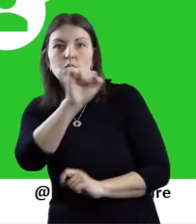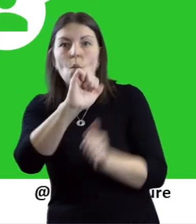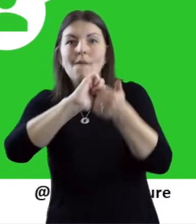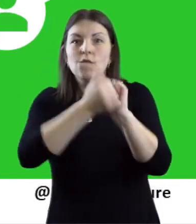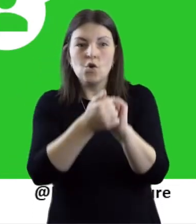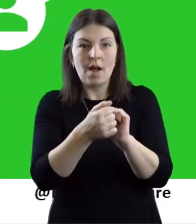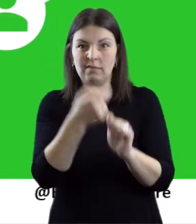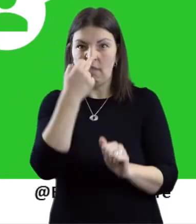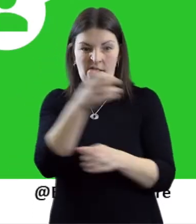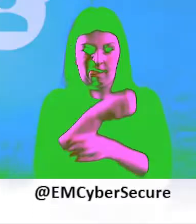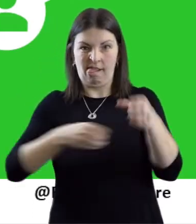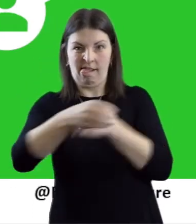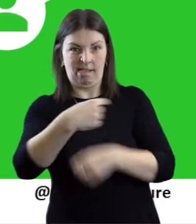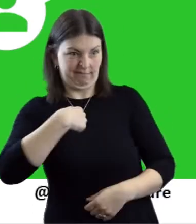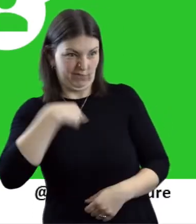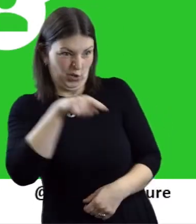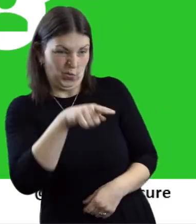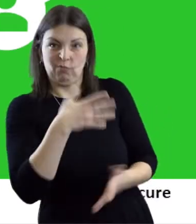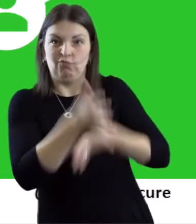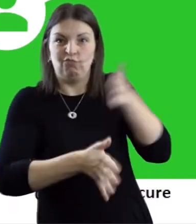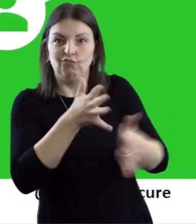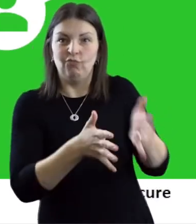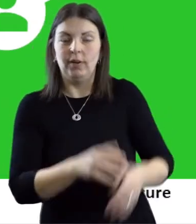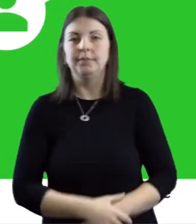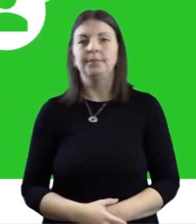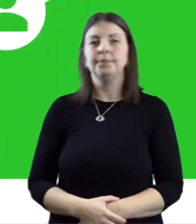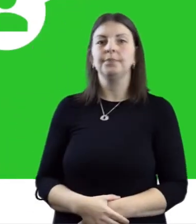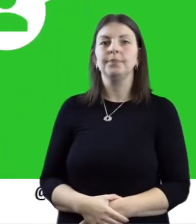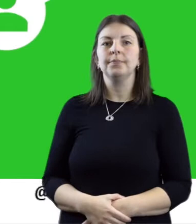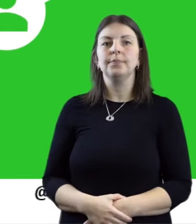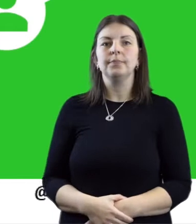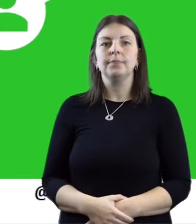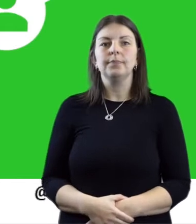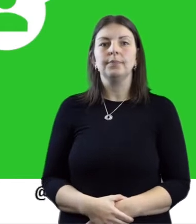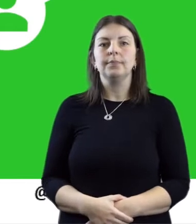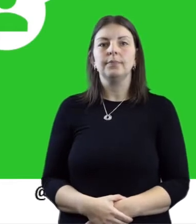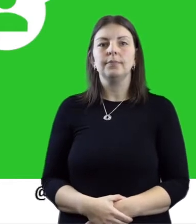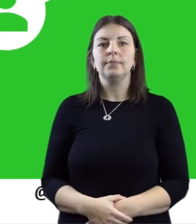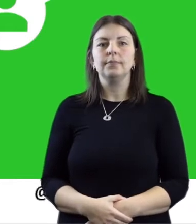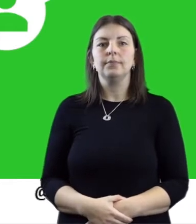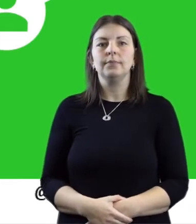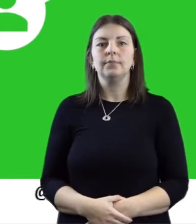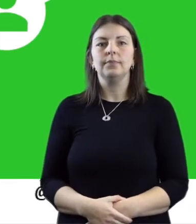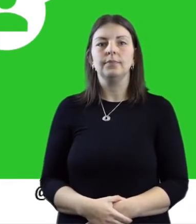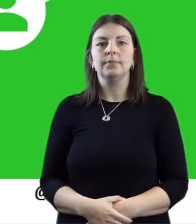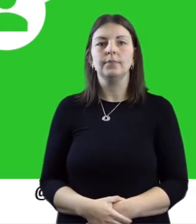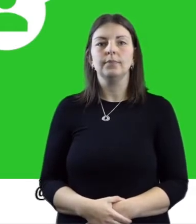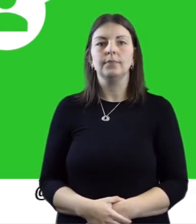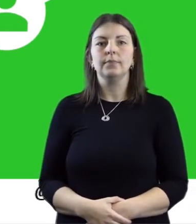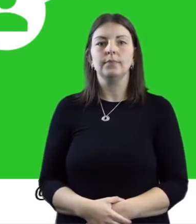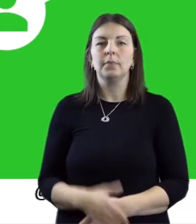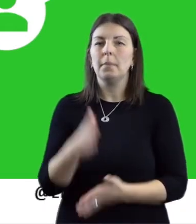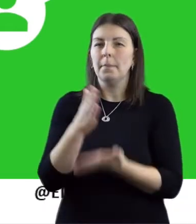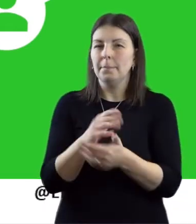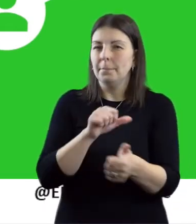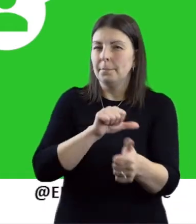you carefully read options when you or your child subscribe to anything. Let's be honest, most of us don't have the time or energy